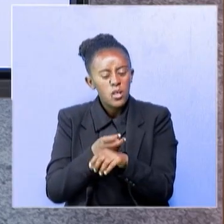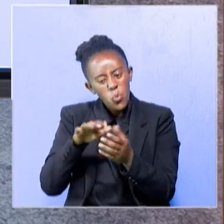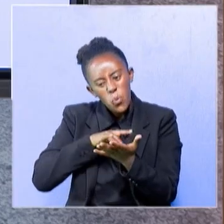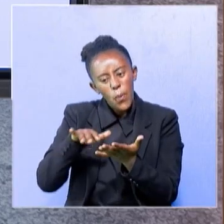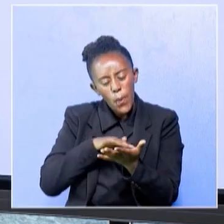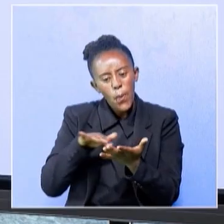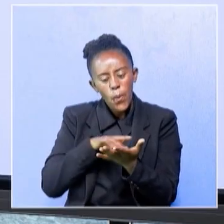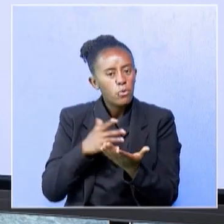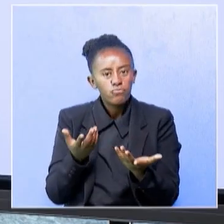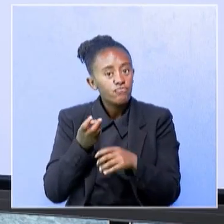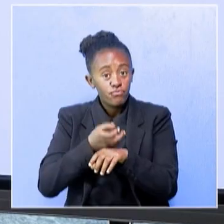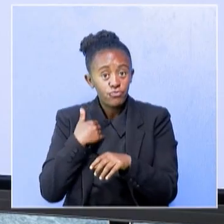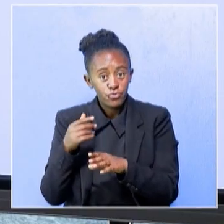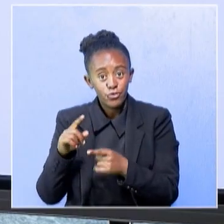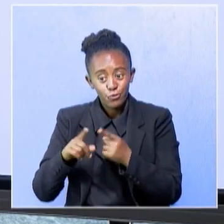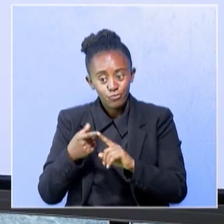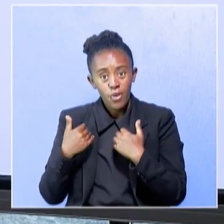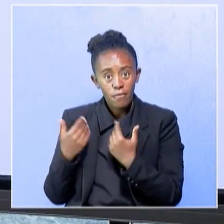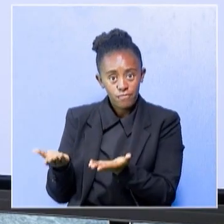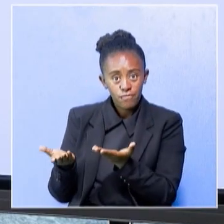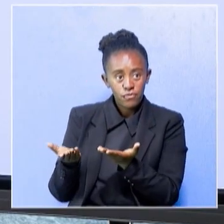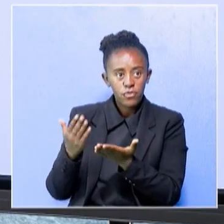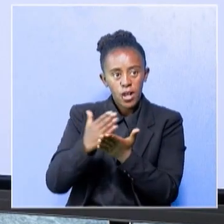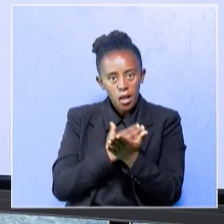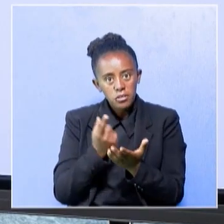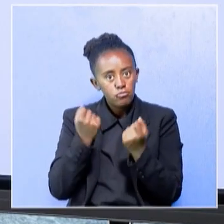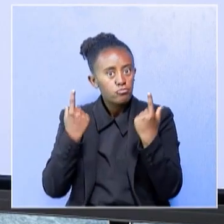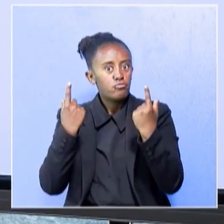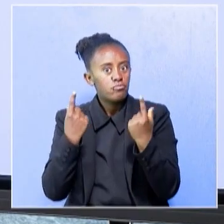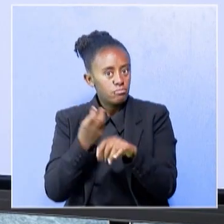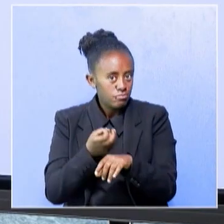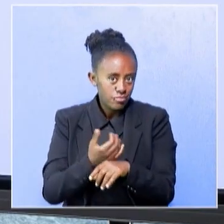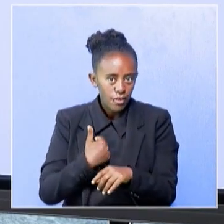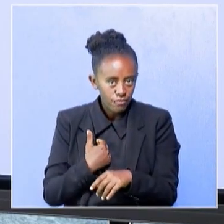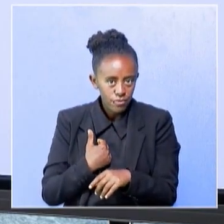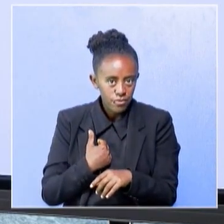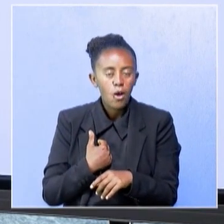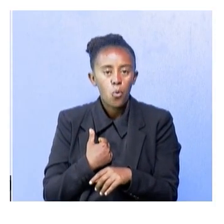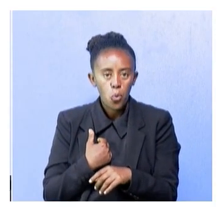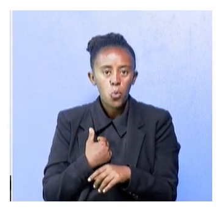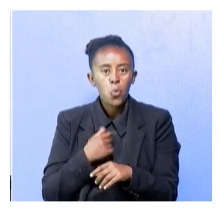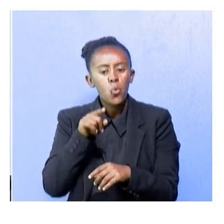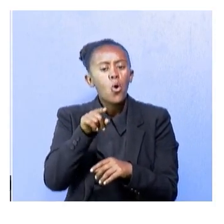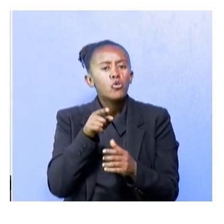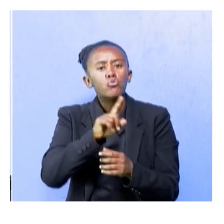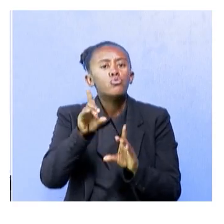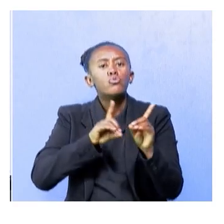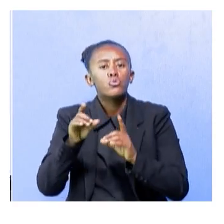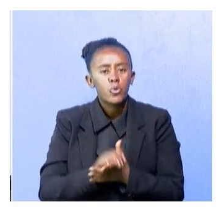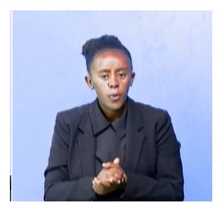studying different kinds of lesson to understand it. Therefore, what do?